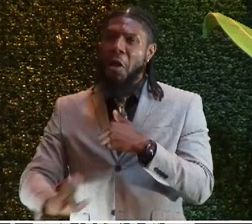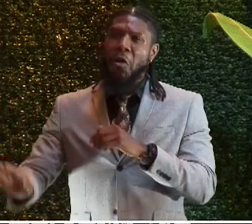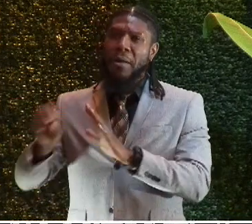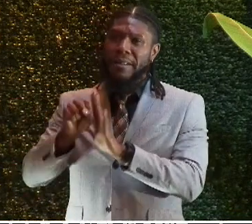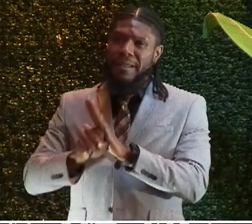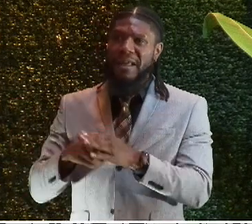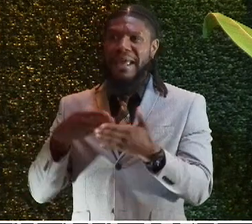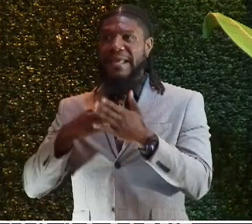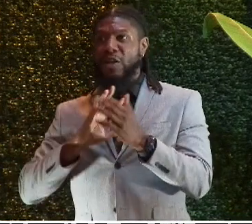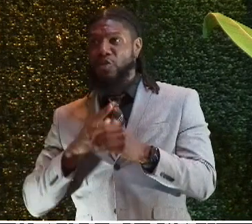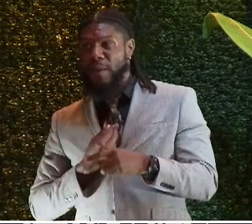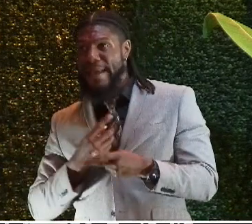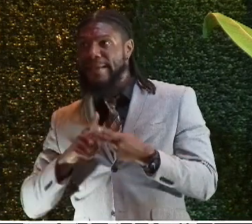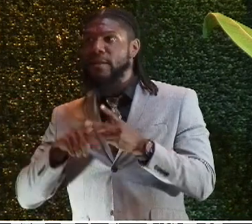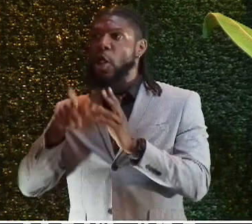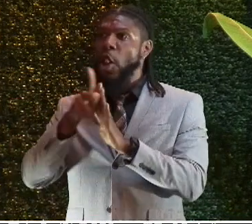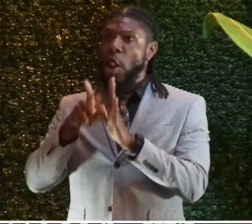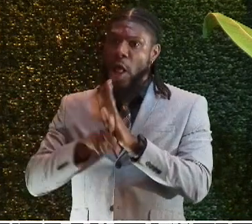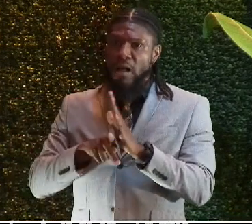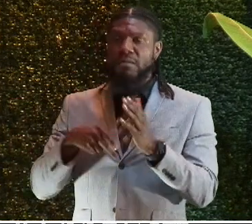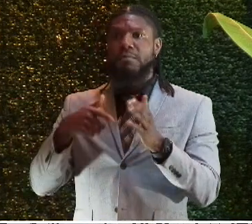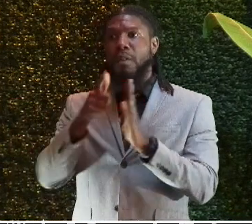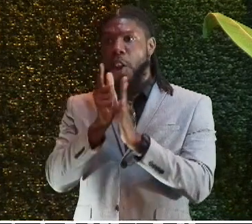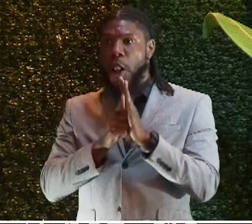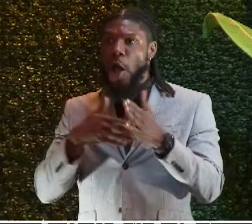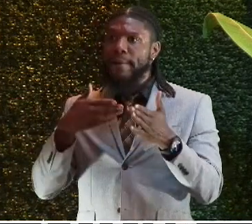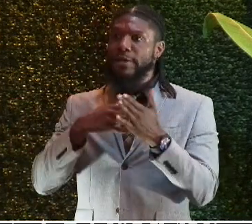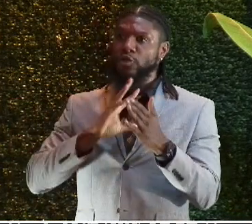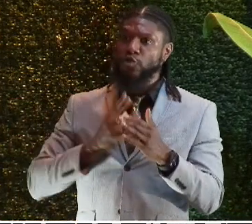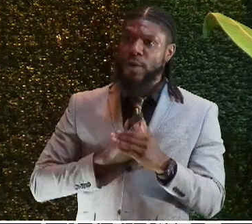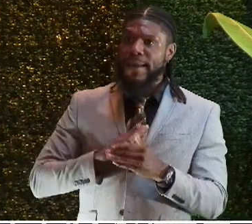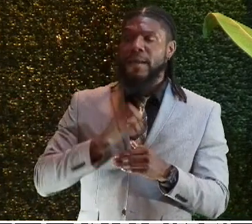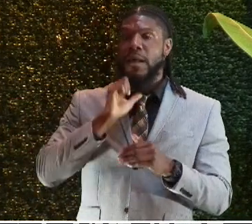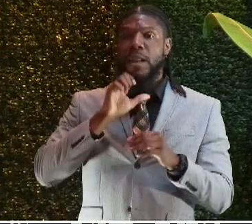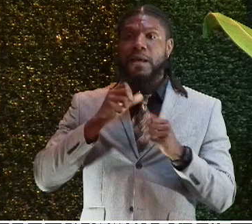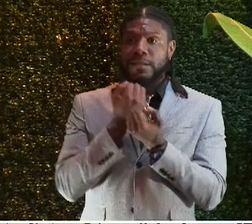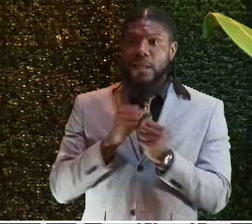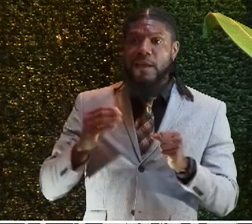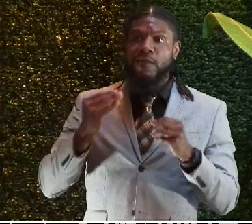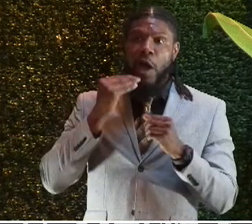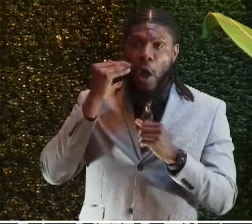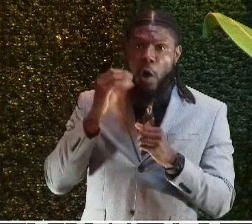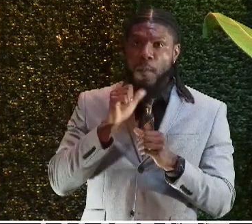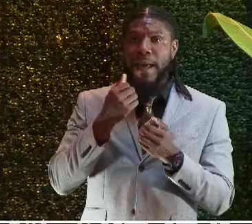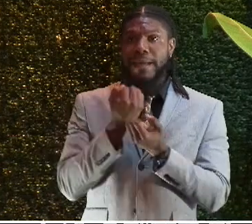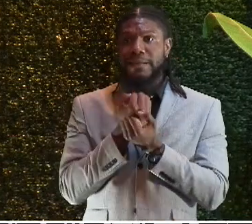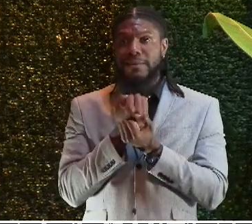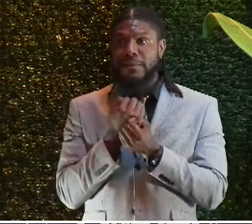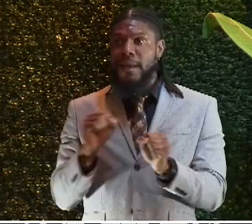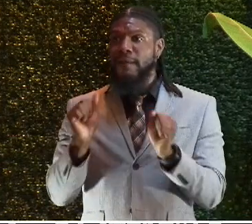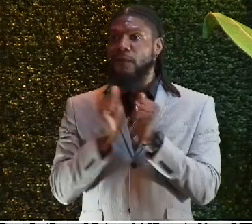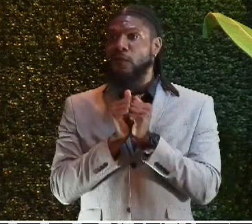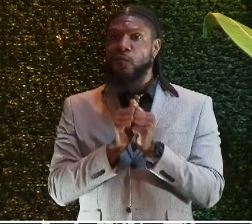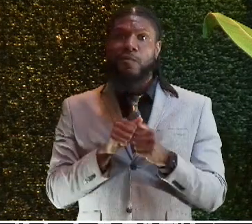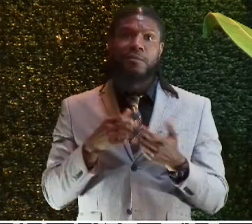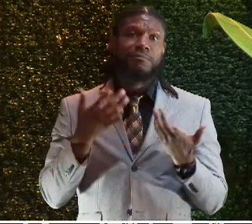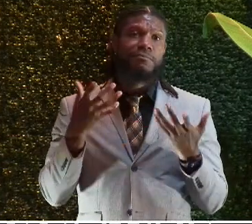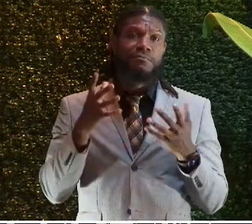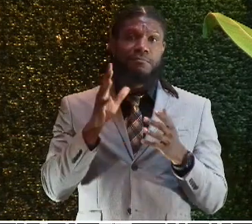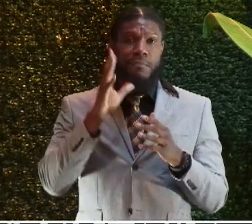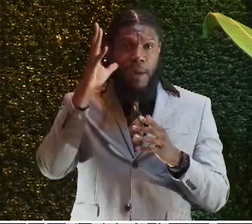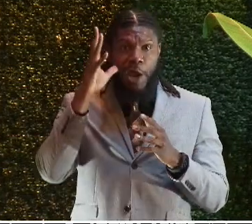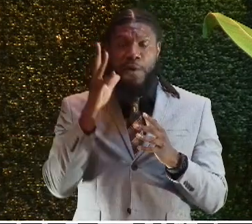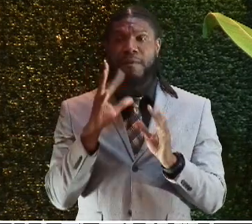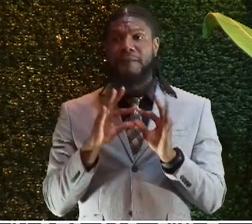We got trans folks in our communities not safe in their homes, not safe with their parents, not safe with loved ones, right? And